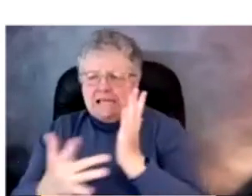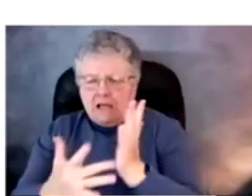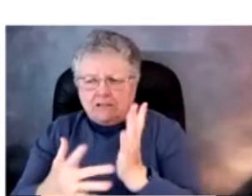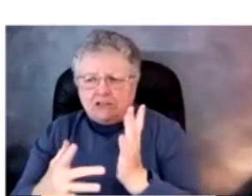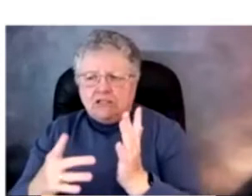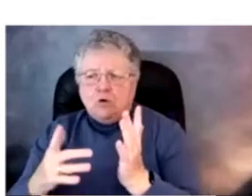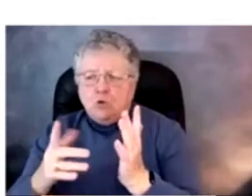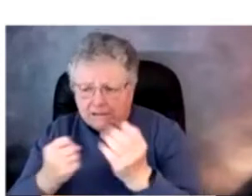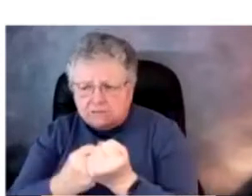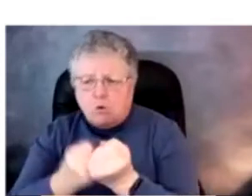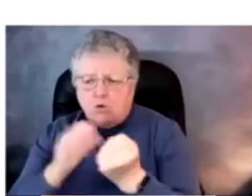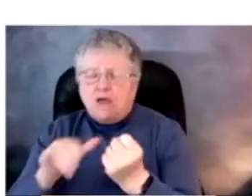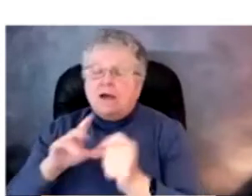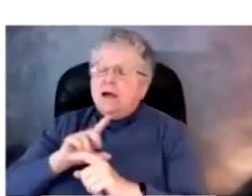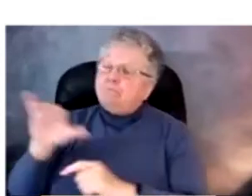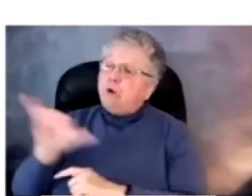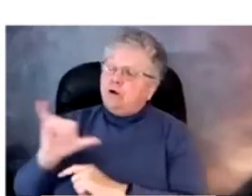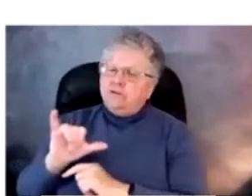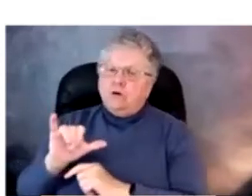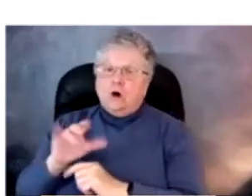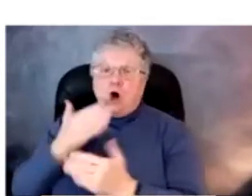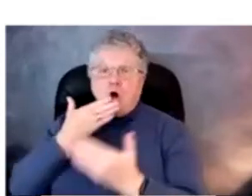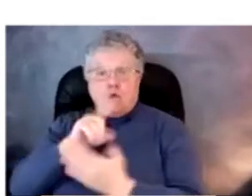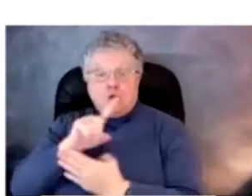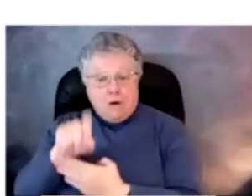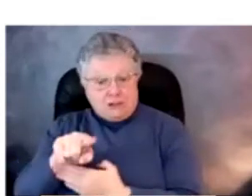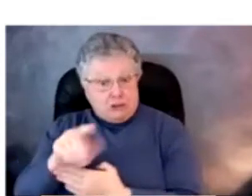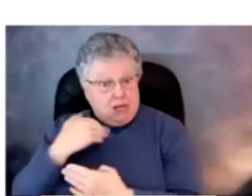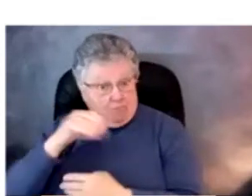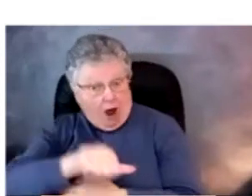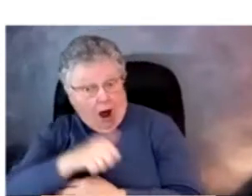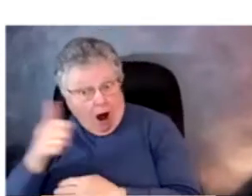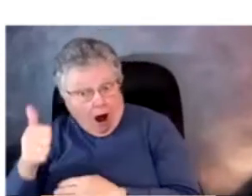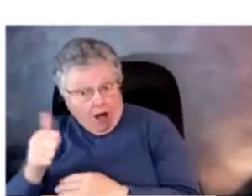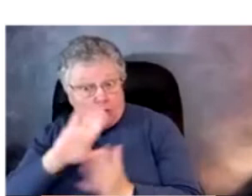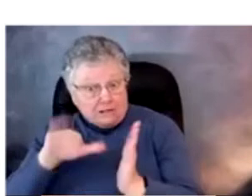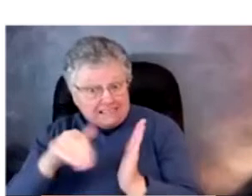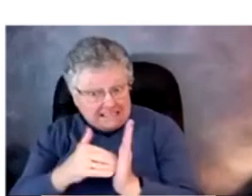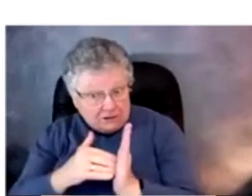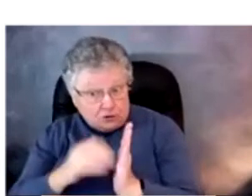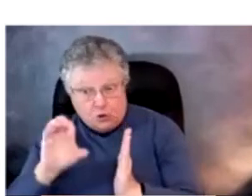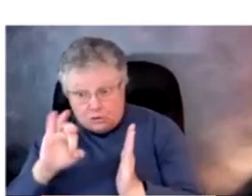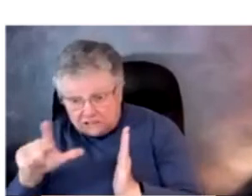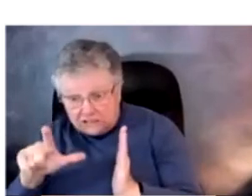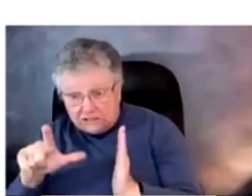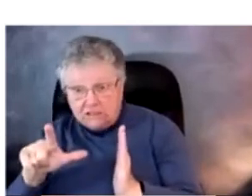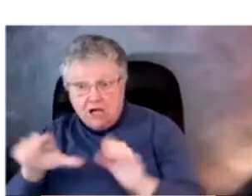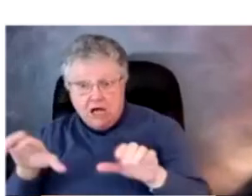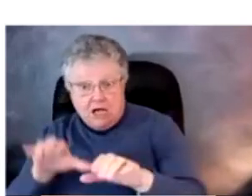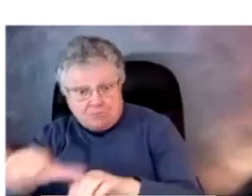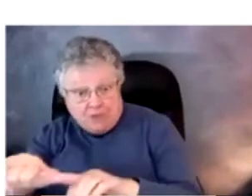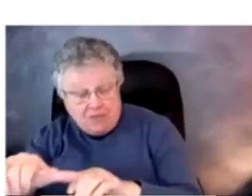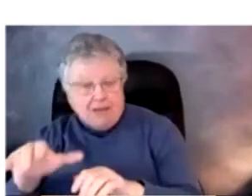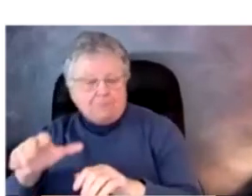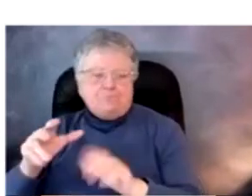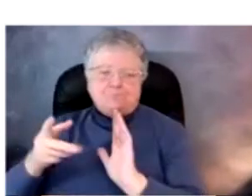part of it too is, like, another center gone down that road, right? So we have representatives